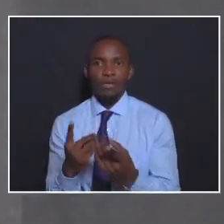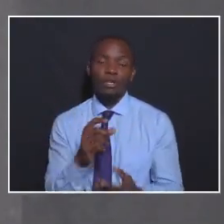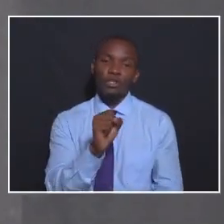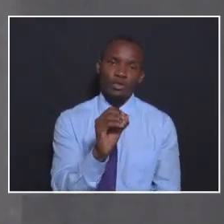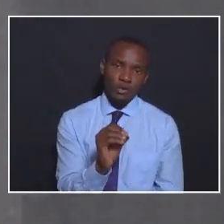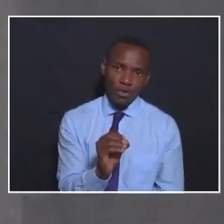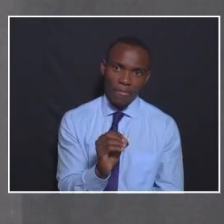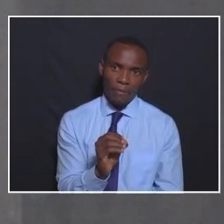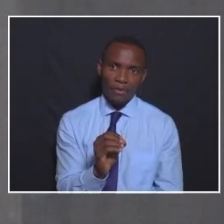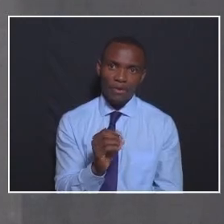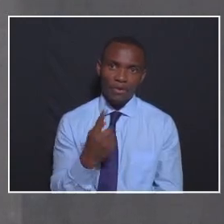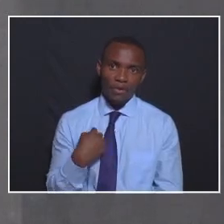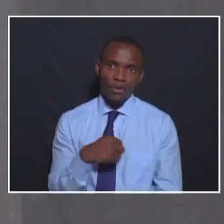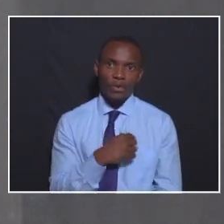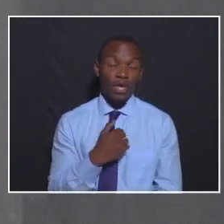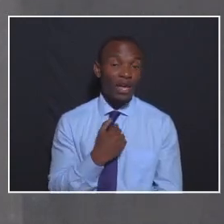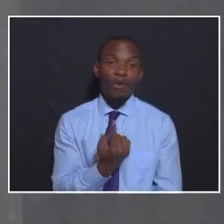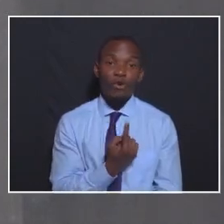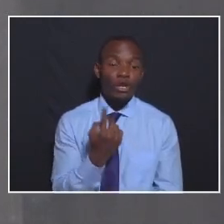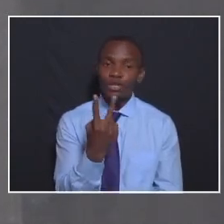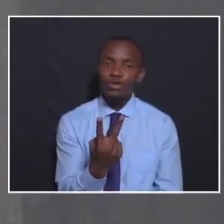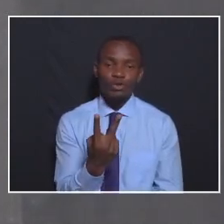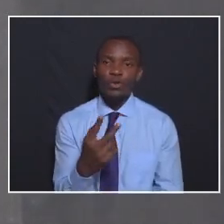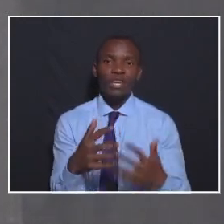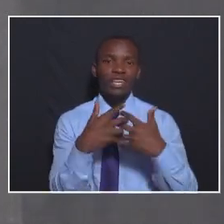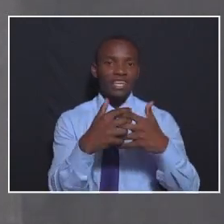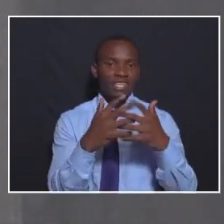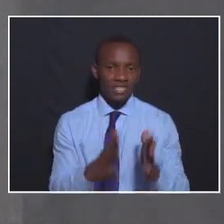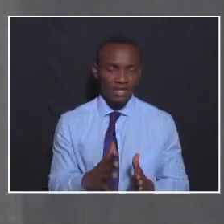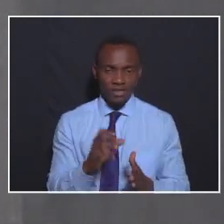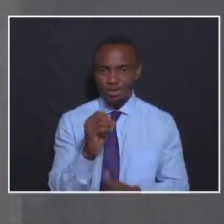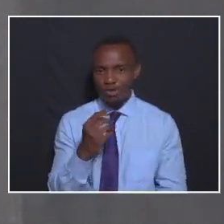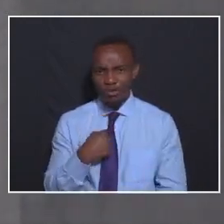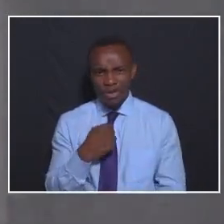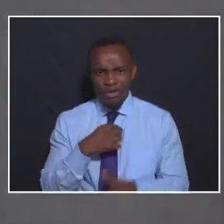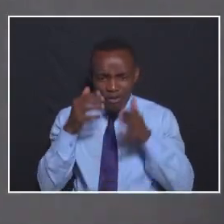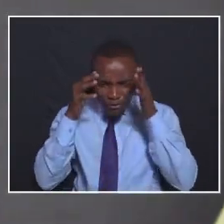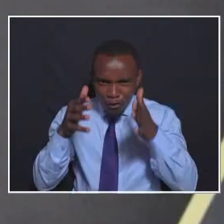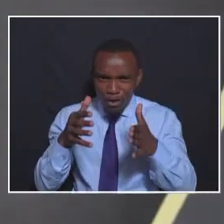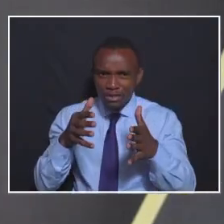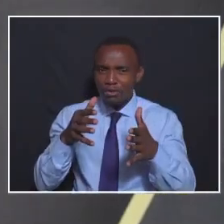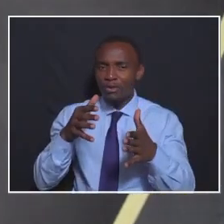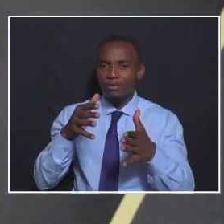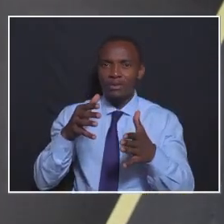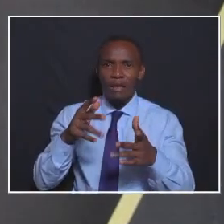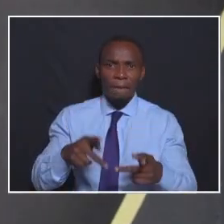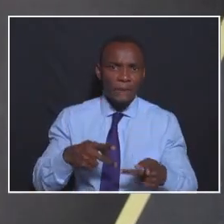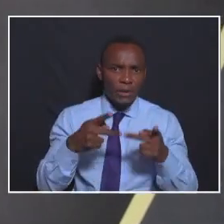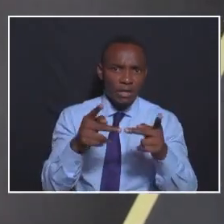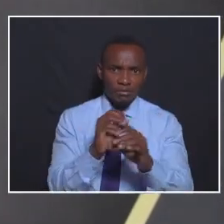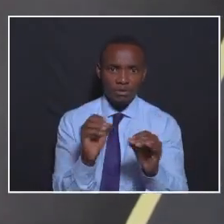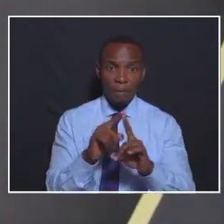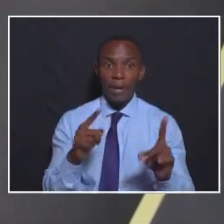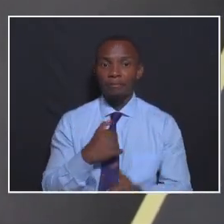then, because we only have 2 engineers in the room. So I'm not going to delve a lot into the production, but I'm just